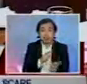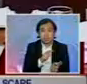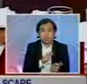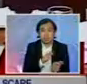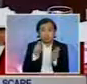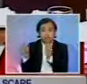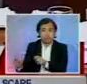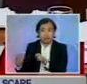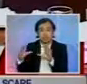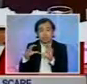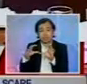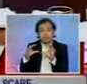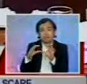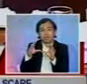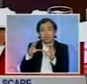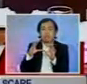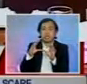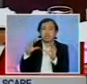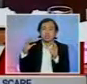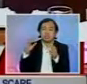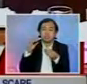certificate of title number